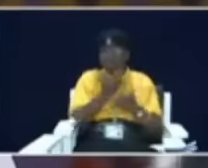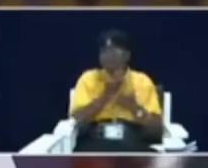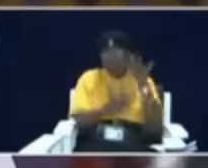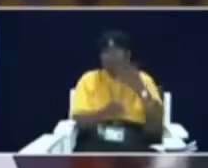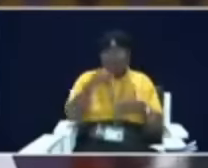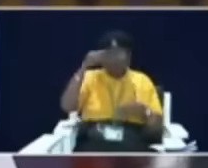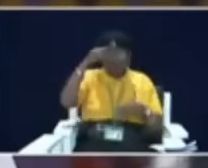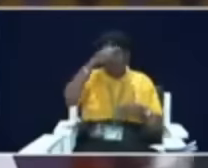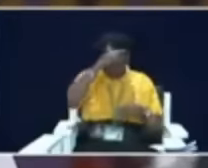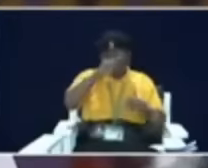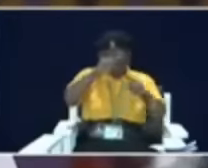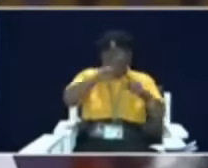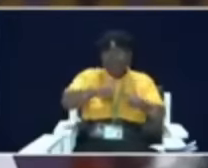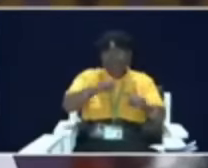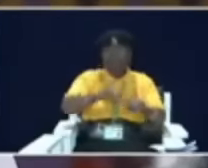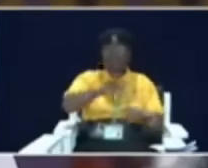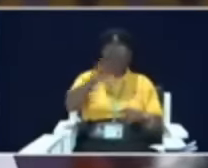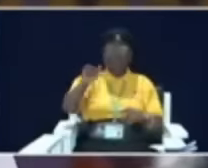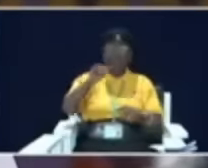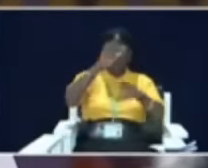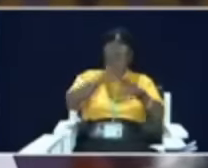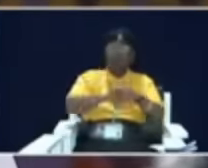depending on where you were born,